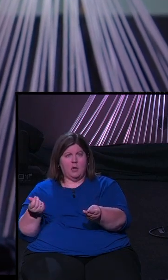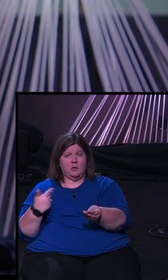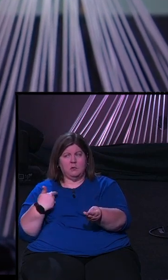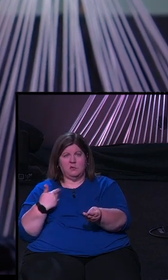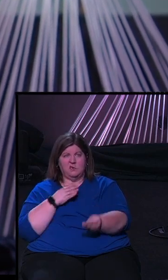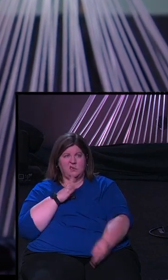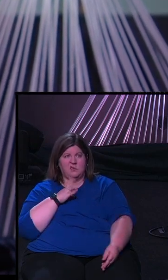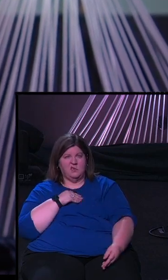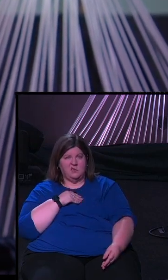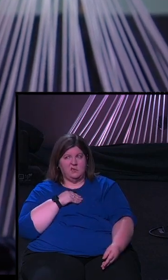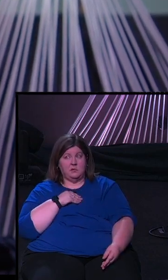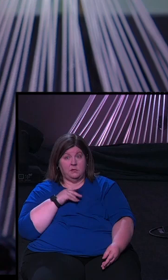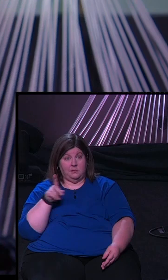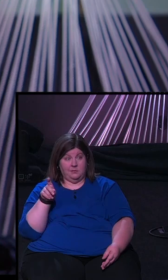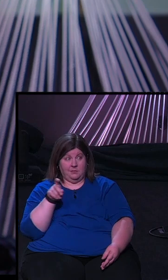Do you feel the same way?